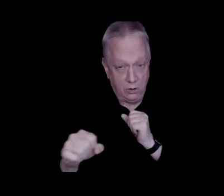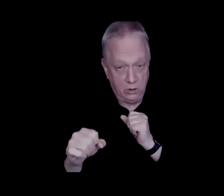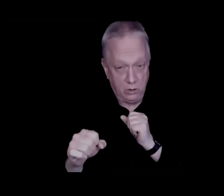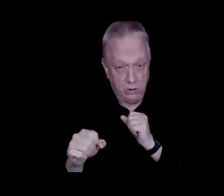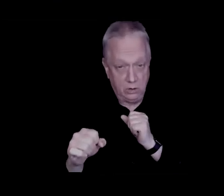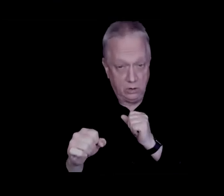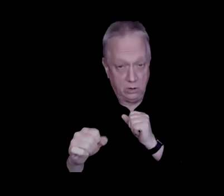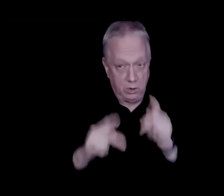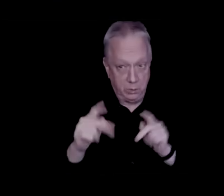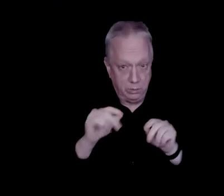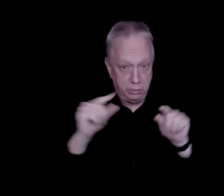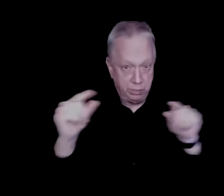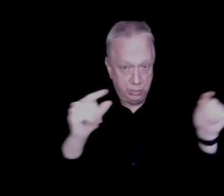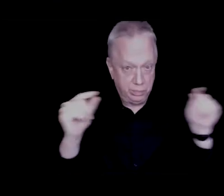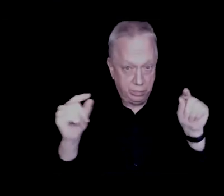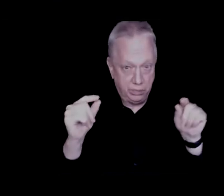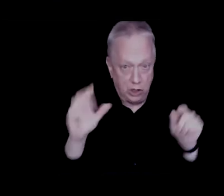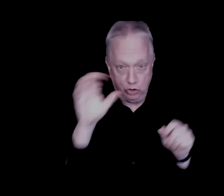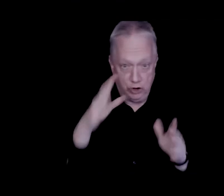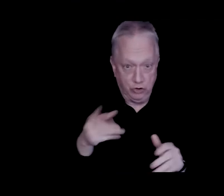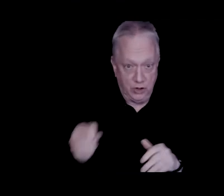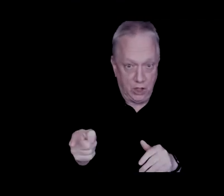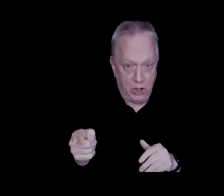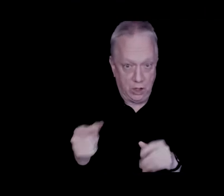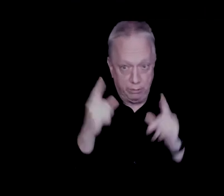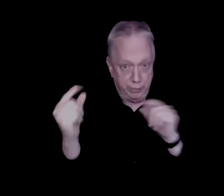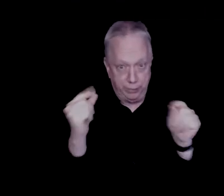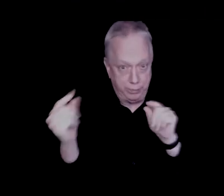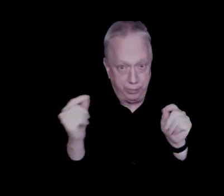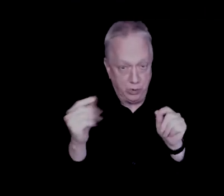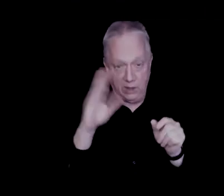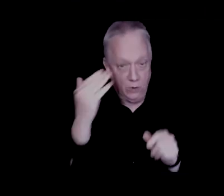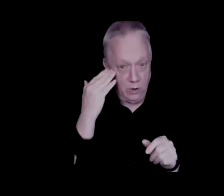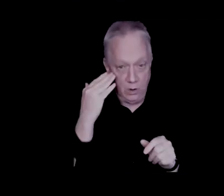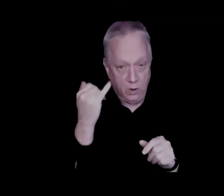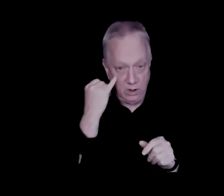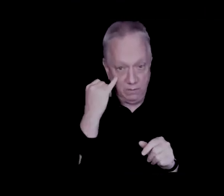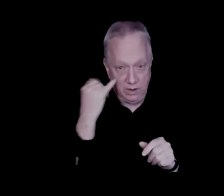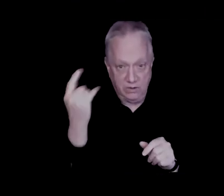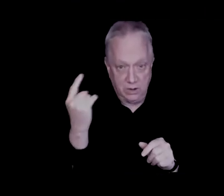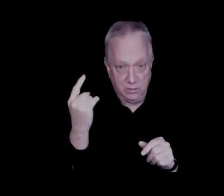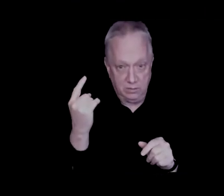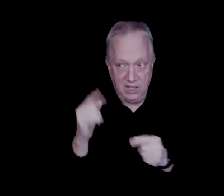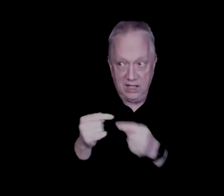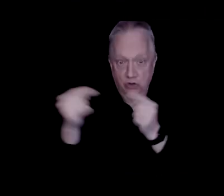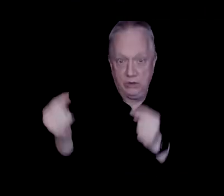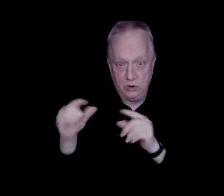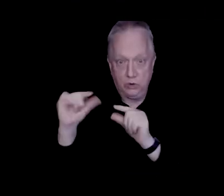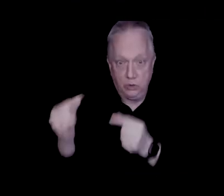they know that there are some stranger. And so you never know if they have some extremists